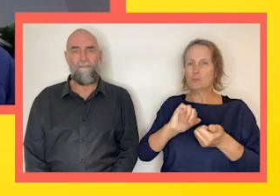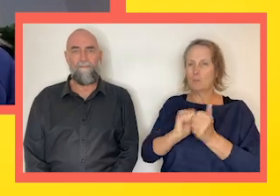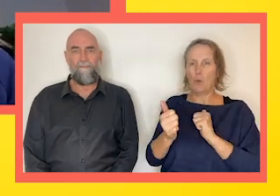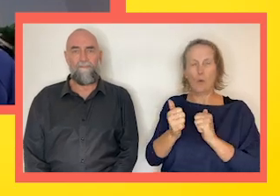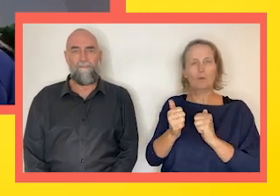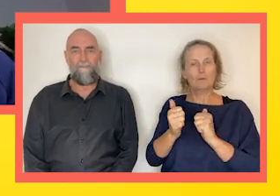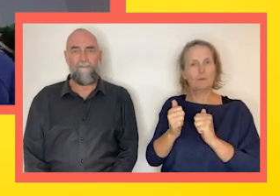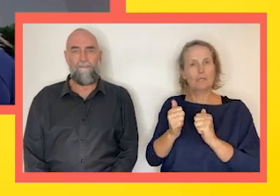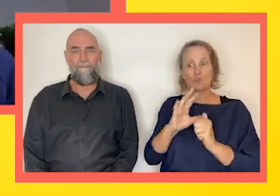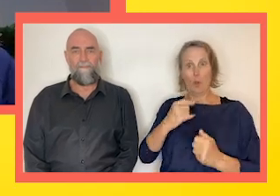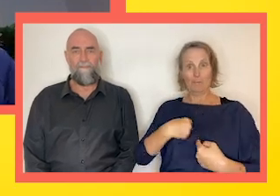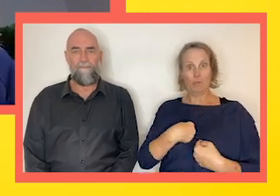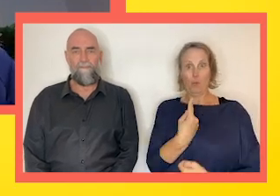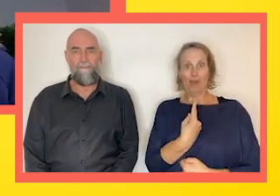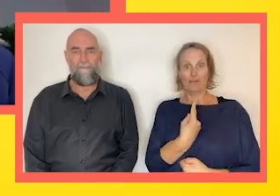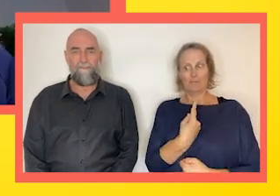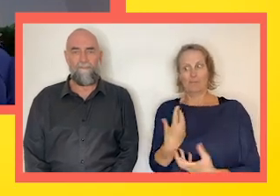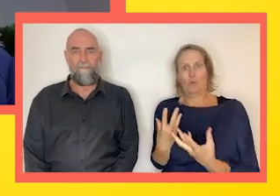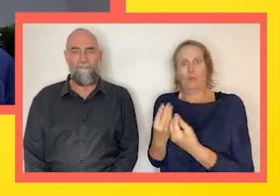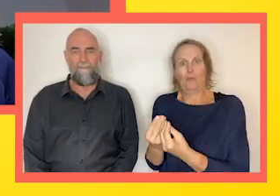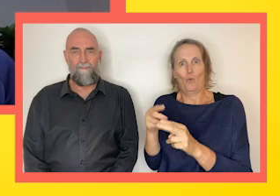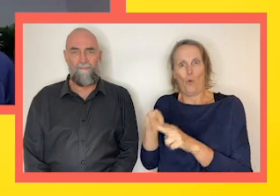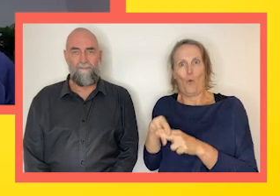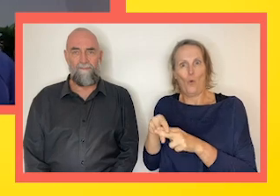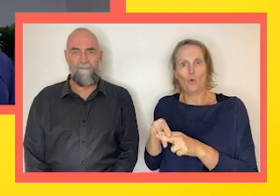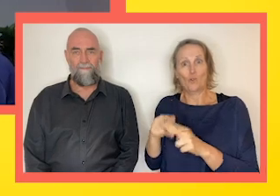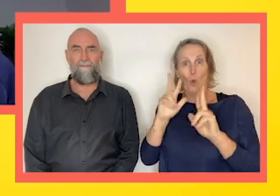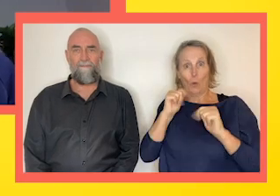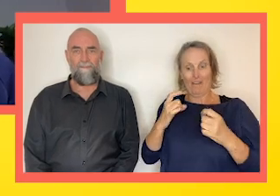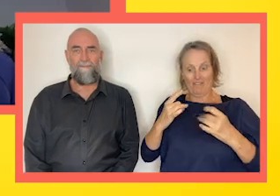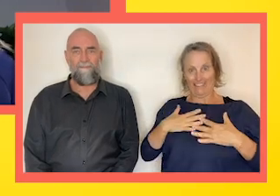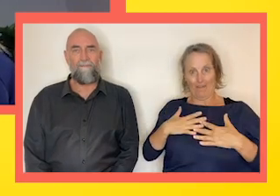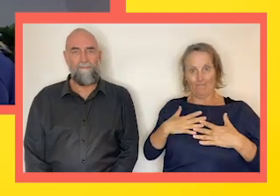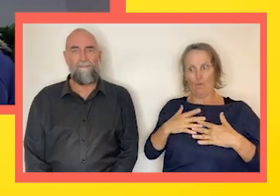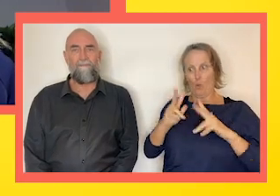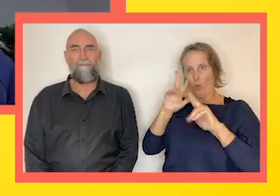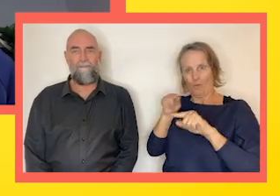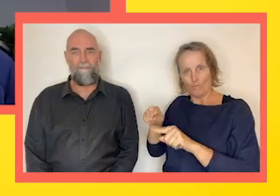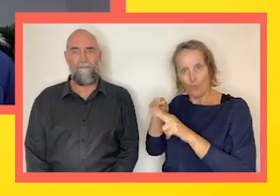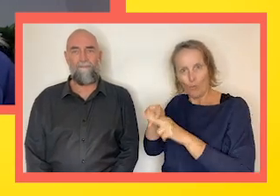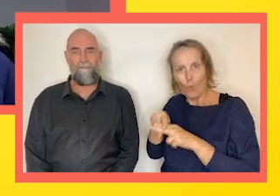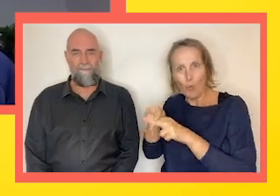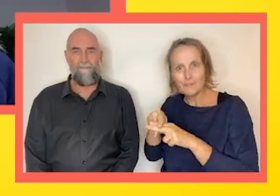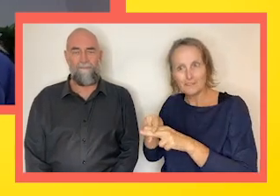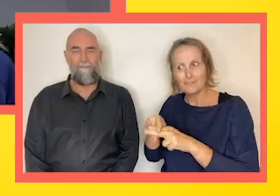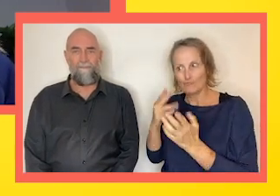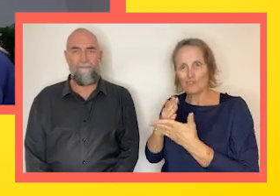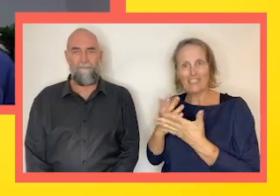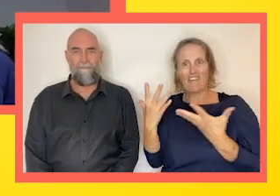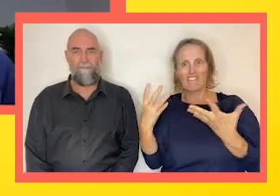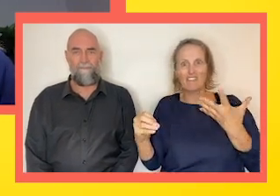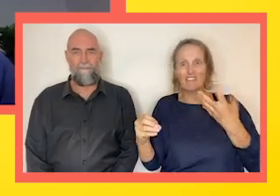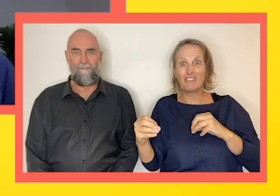equestrian sport, because you aren't just managing yourself as an athlete. You do have to take into consideration the horse, like they're 50%